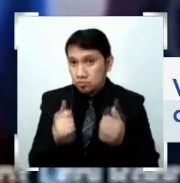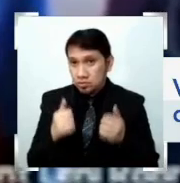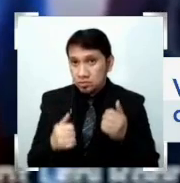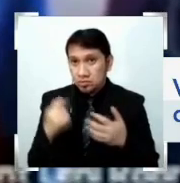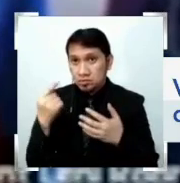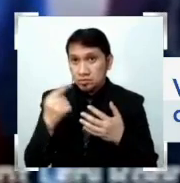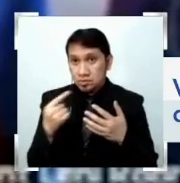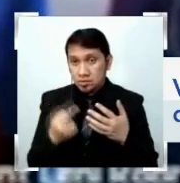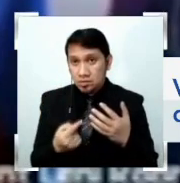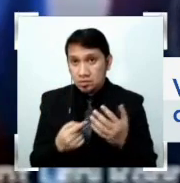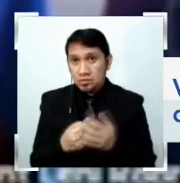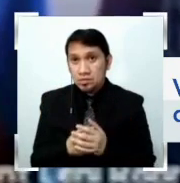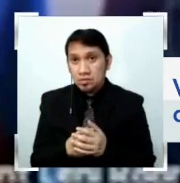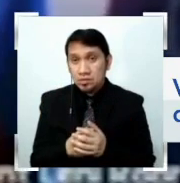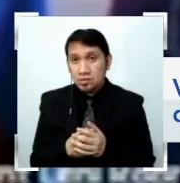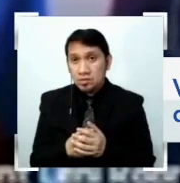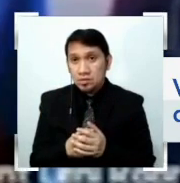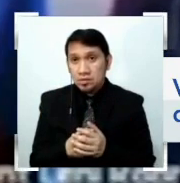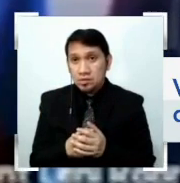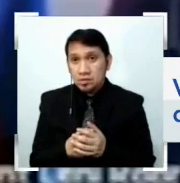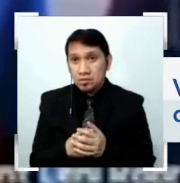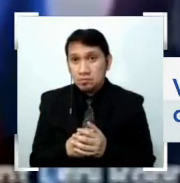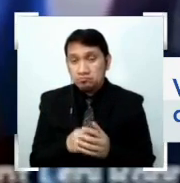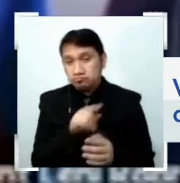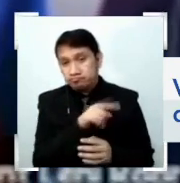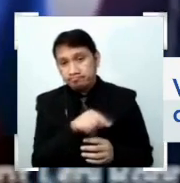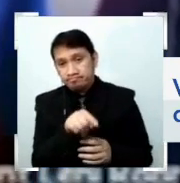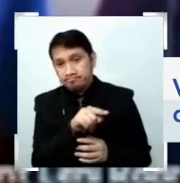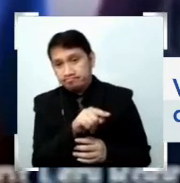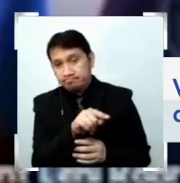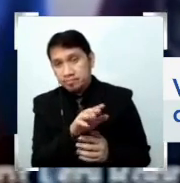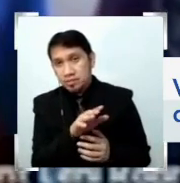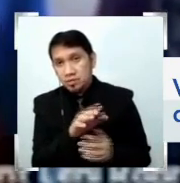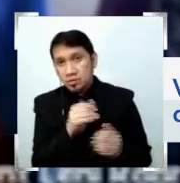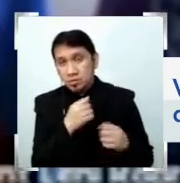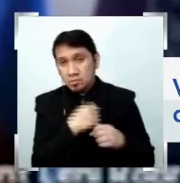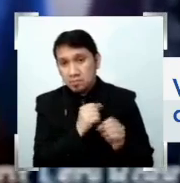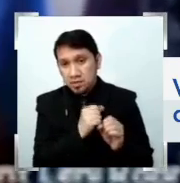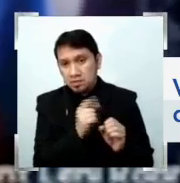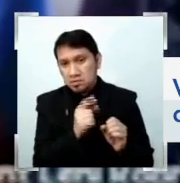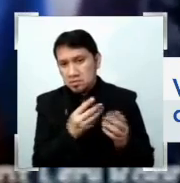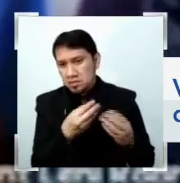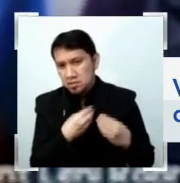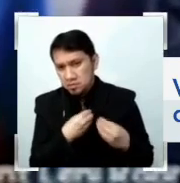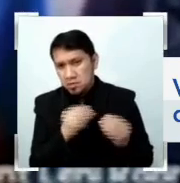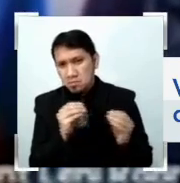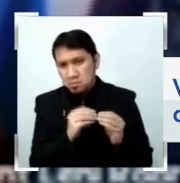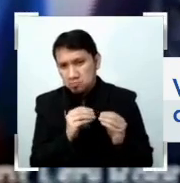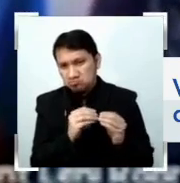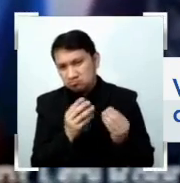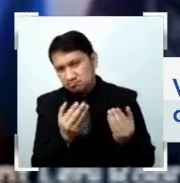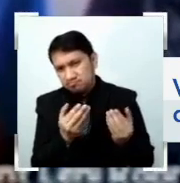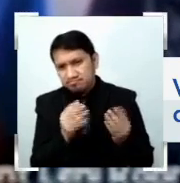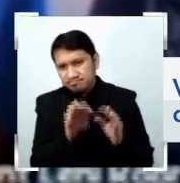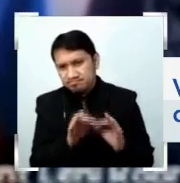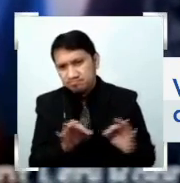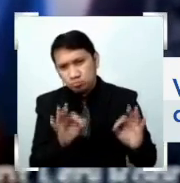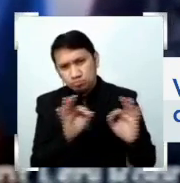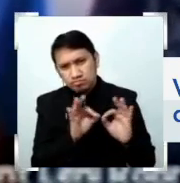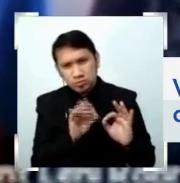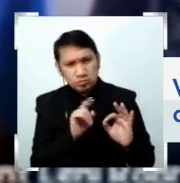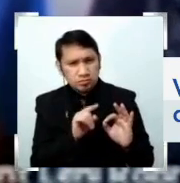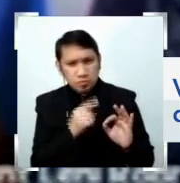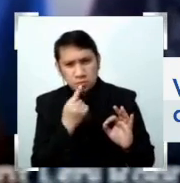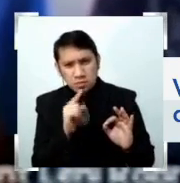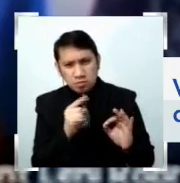which of those contenders would be, you know, would make the most sense for me to support. But